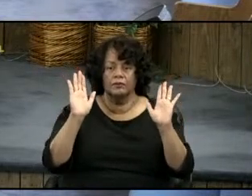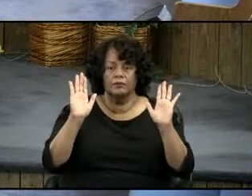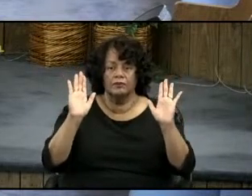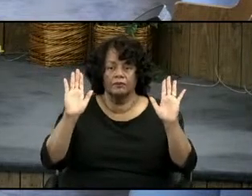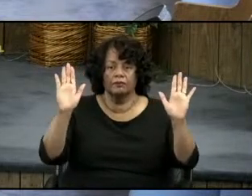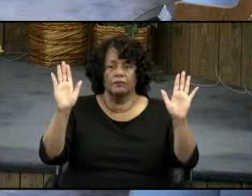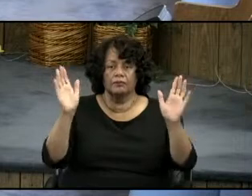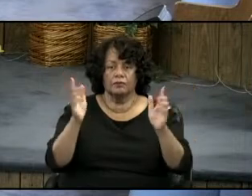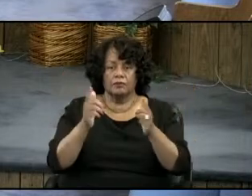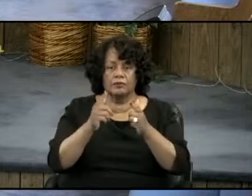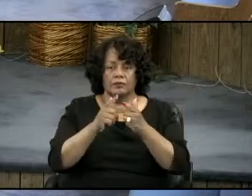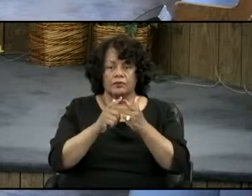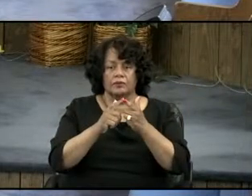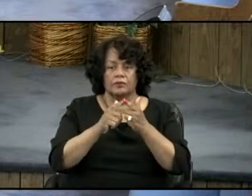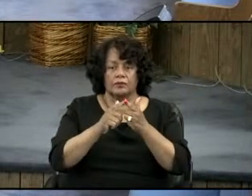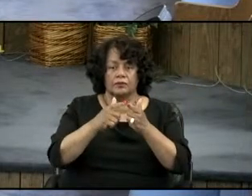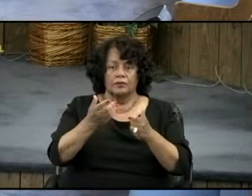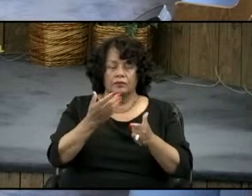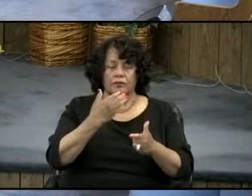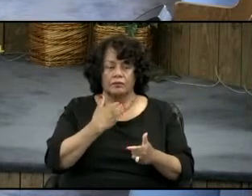You're wonderful. All to